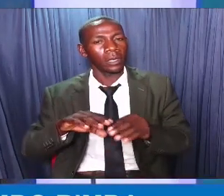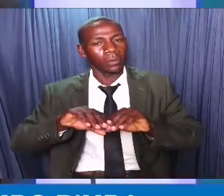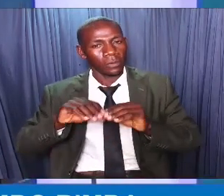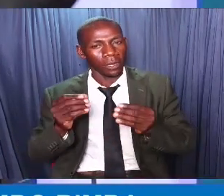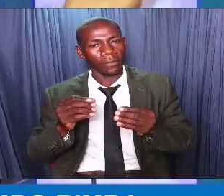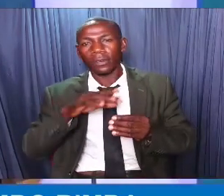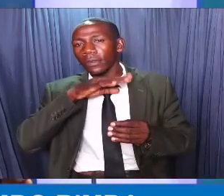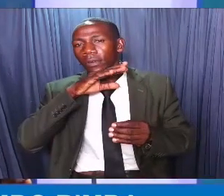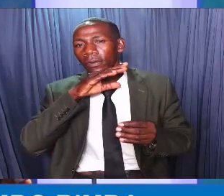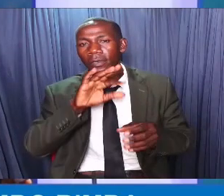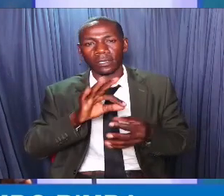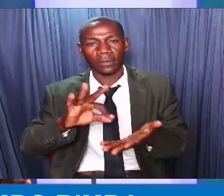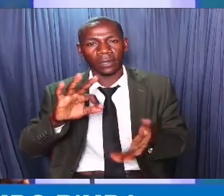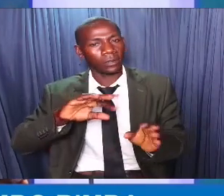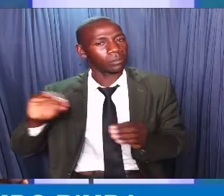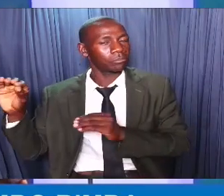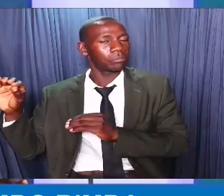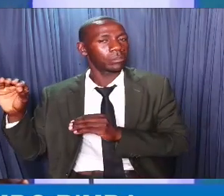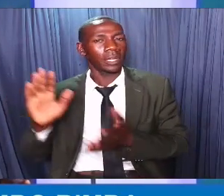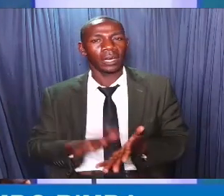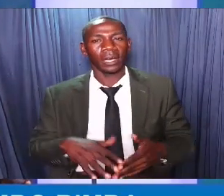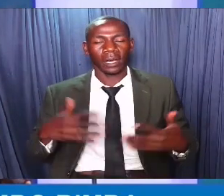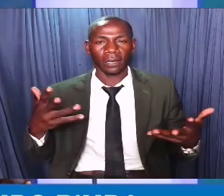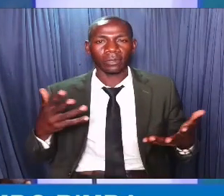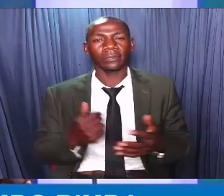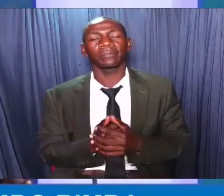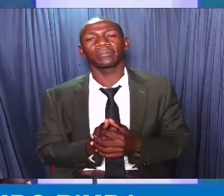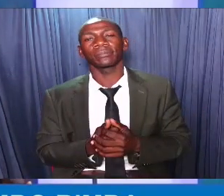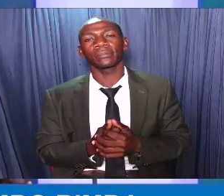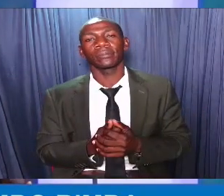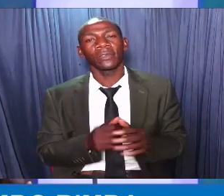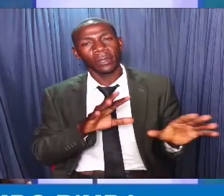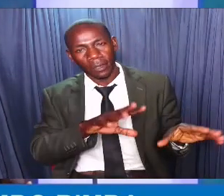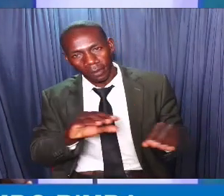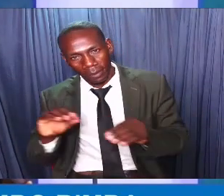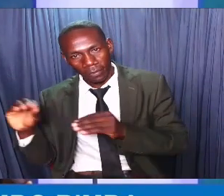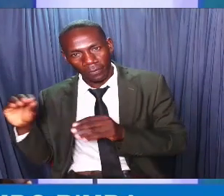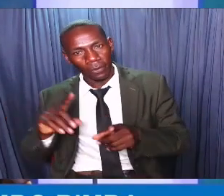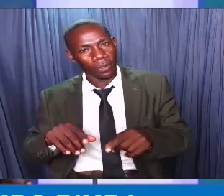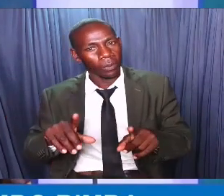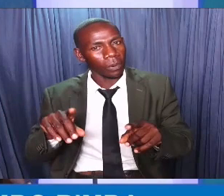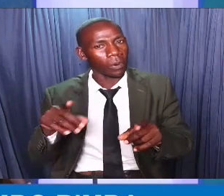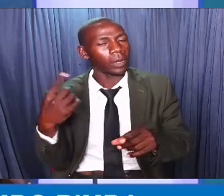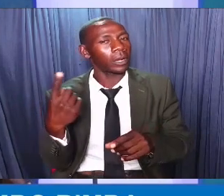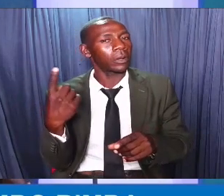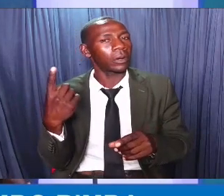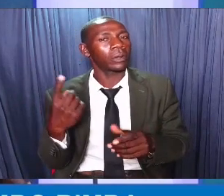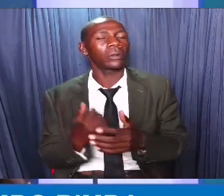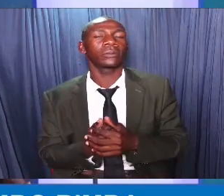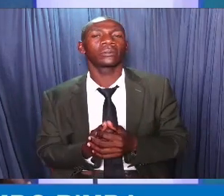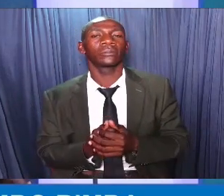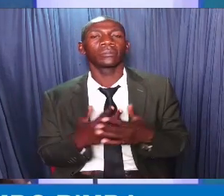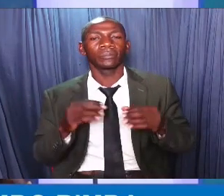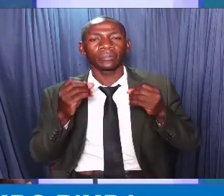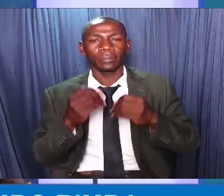hili anahama. Once you defile it, it vacates. Hallelujah. Hallelujah. Ikahama unatembea peke yako. If it vacates, you're walking an empty